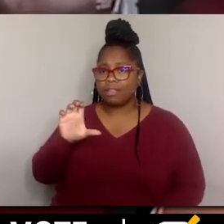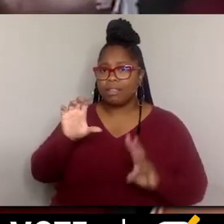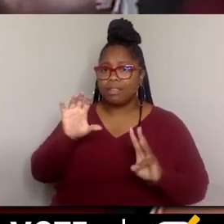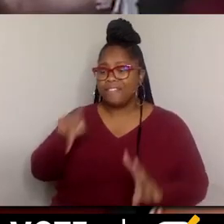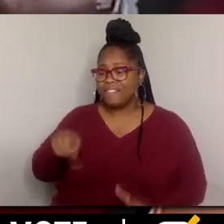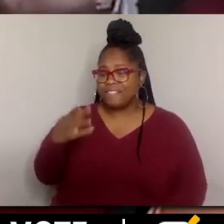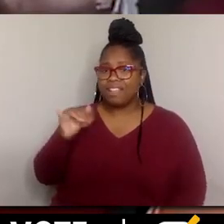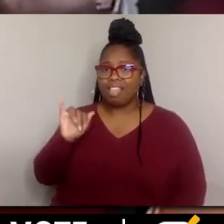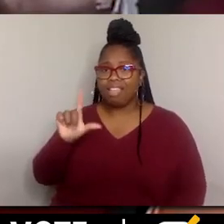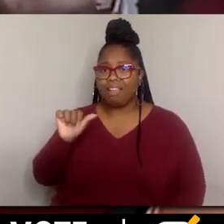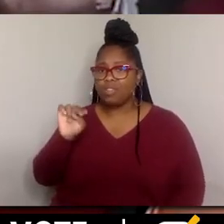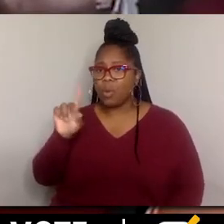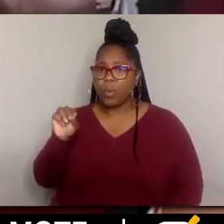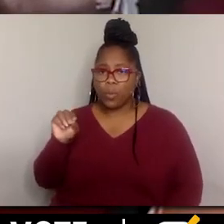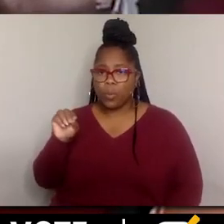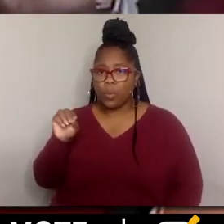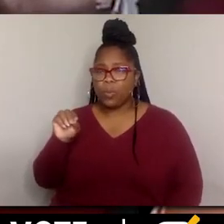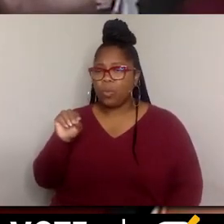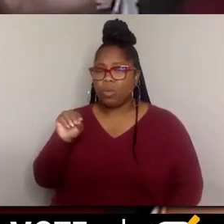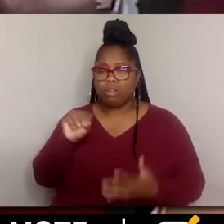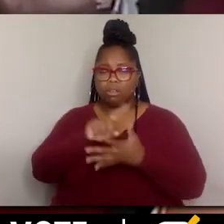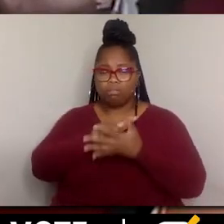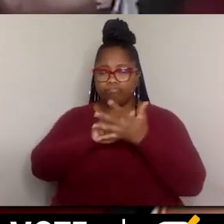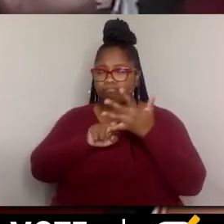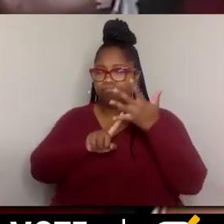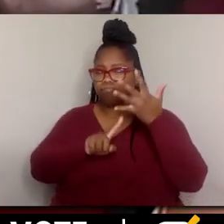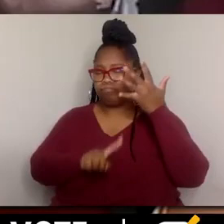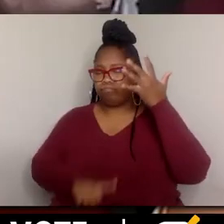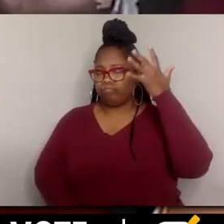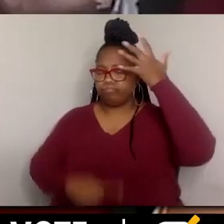Philando, and so many more.